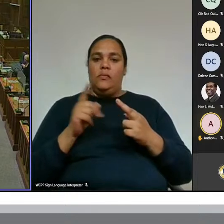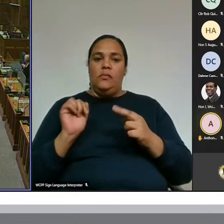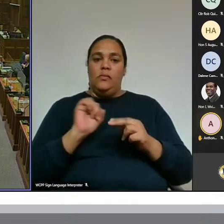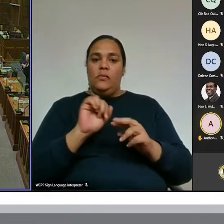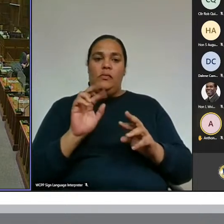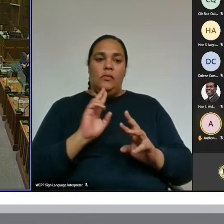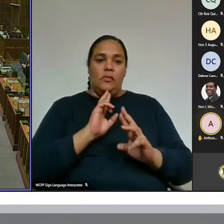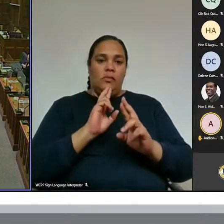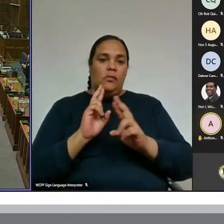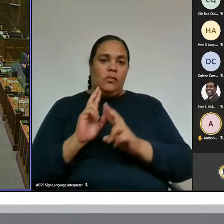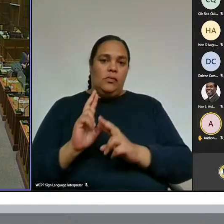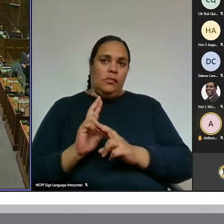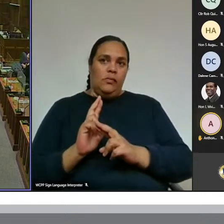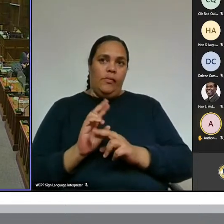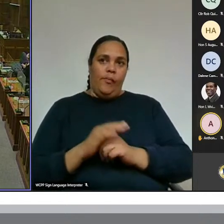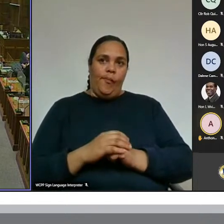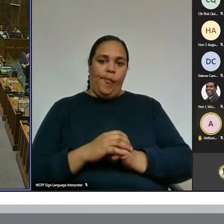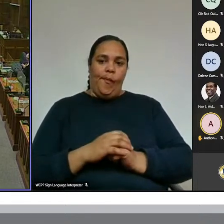response